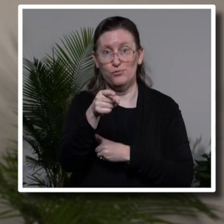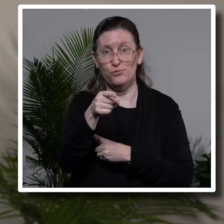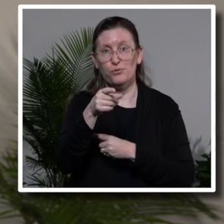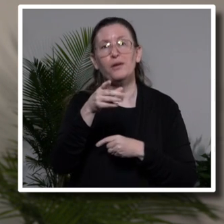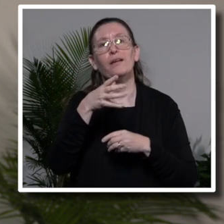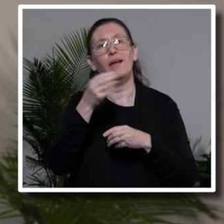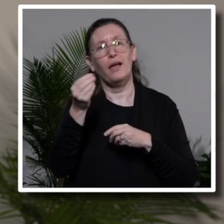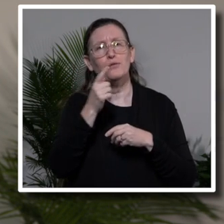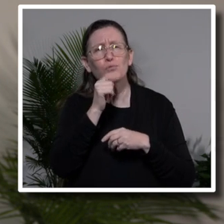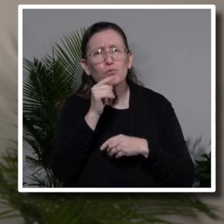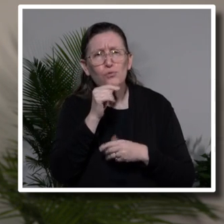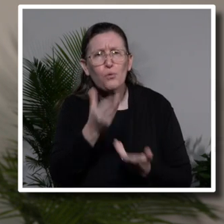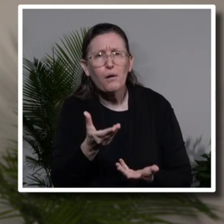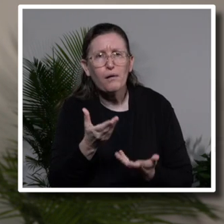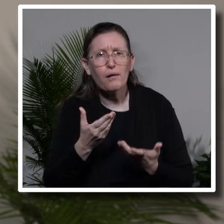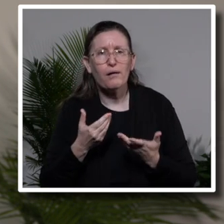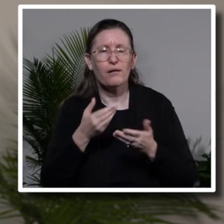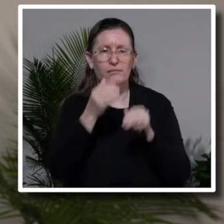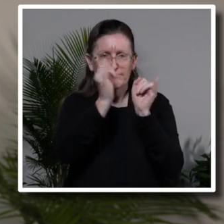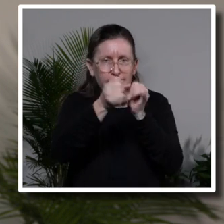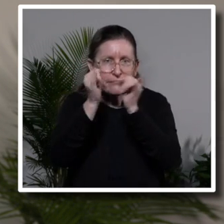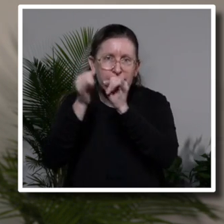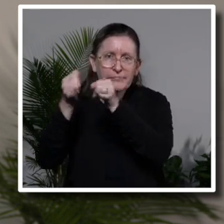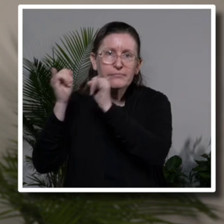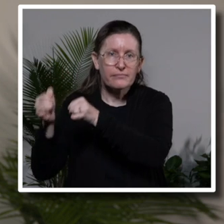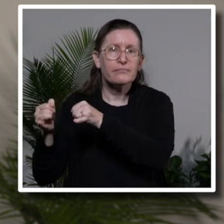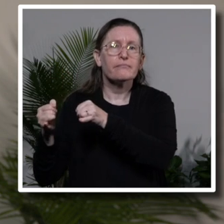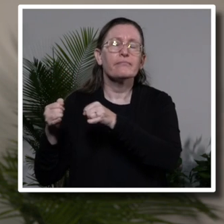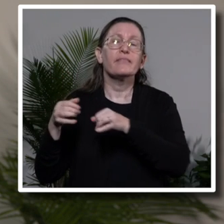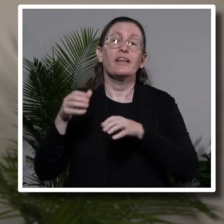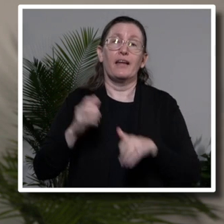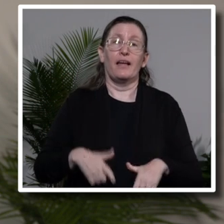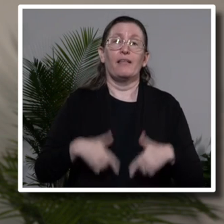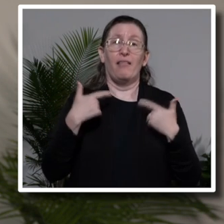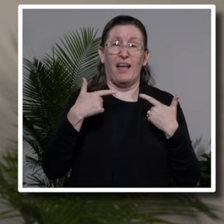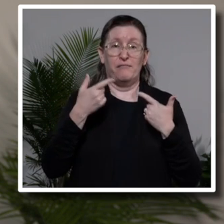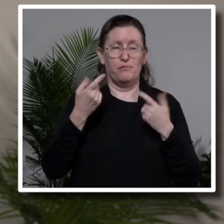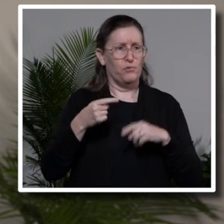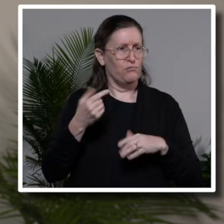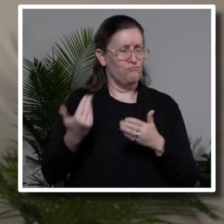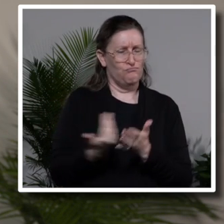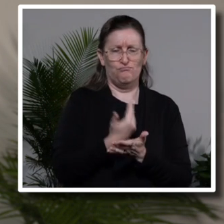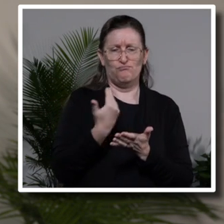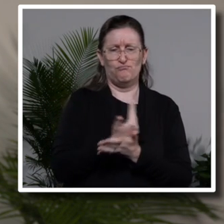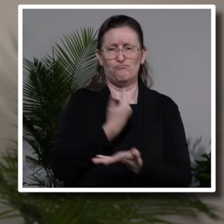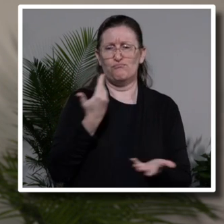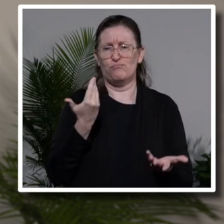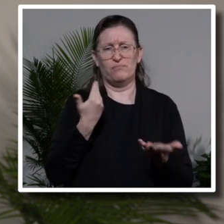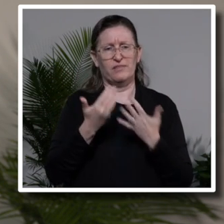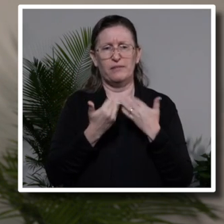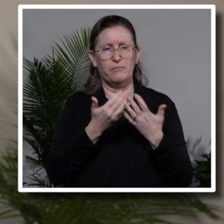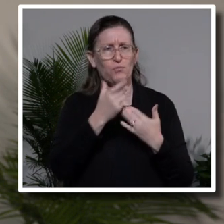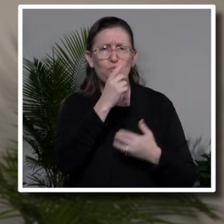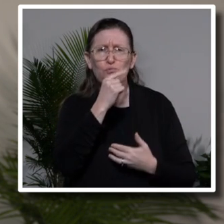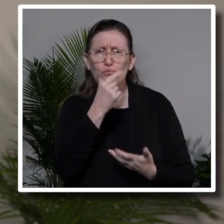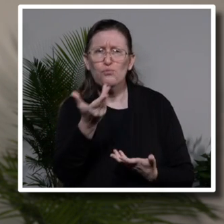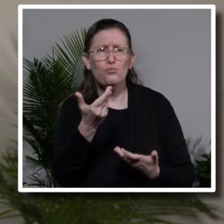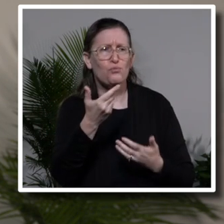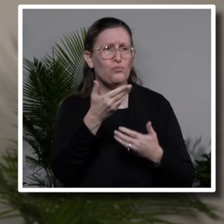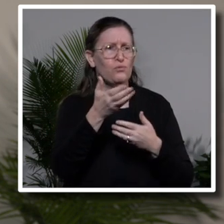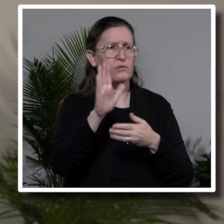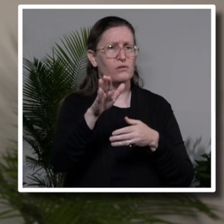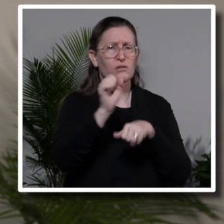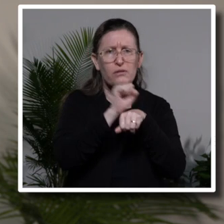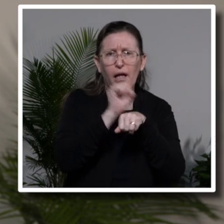learned a lot about who you all are as individuals. In life, when you're new, no matter who you are or what position